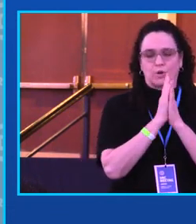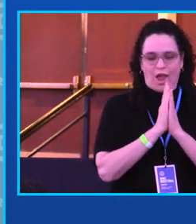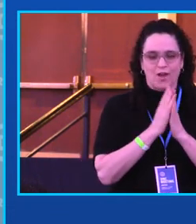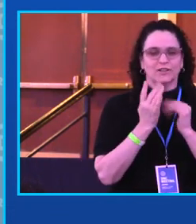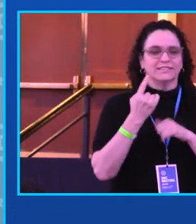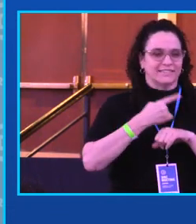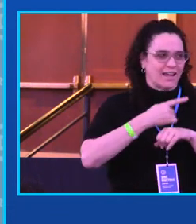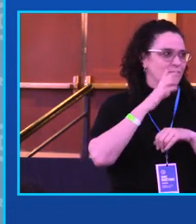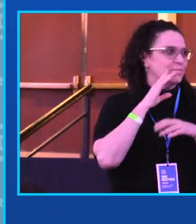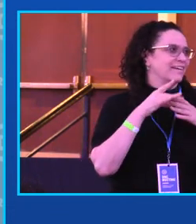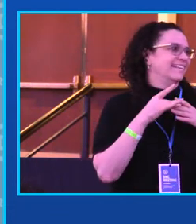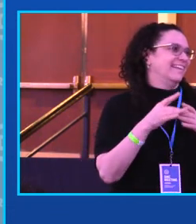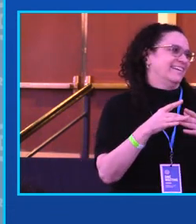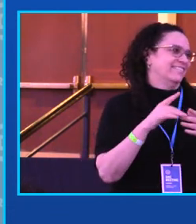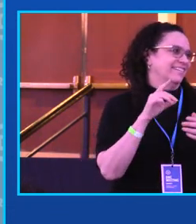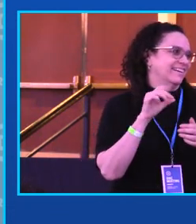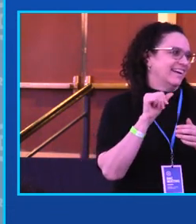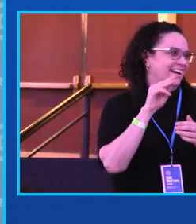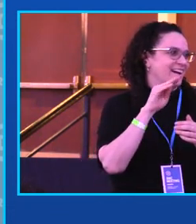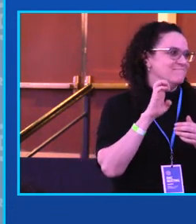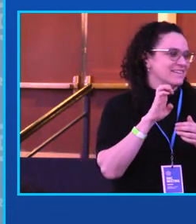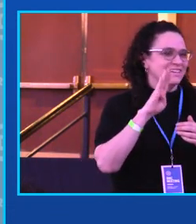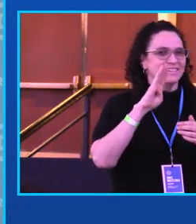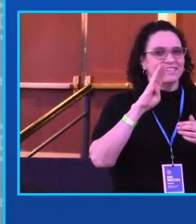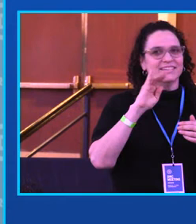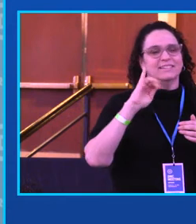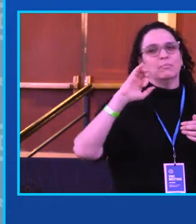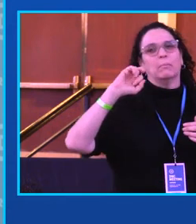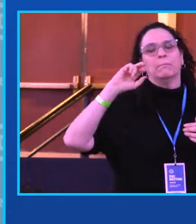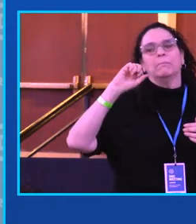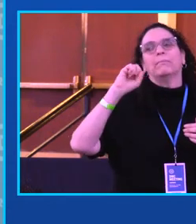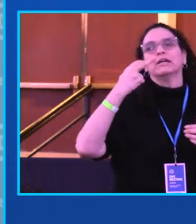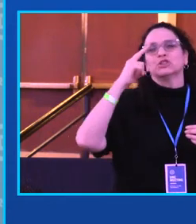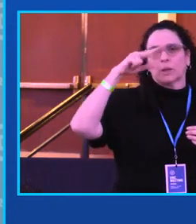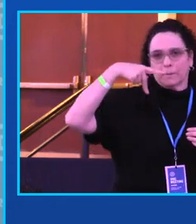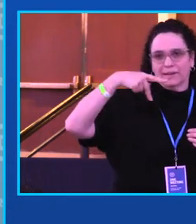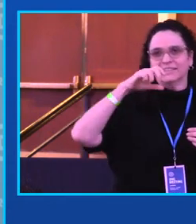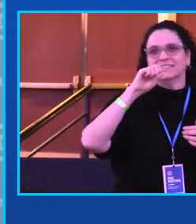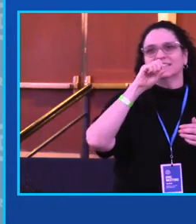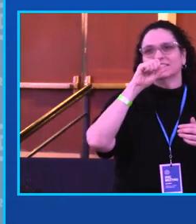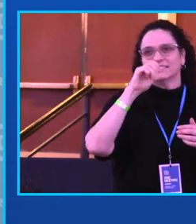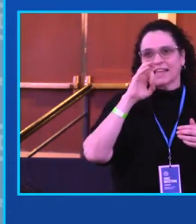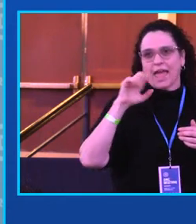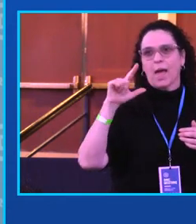AME Bishop Samuel Green from the great state of South Carolina.